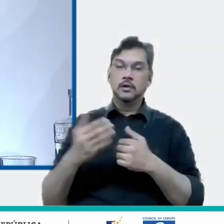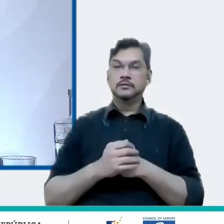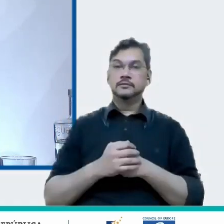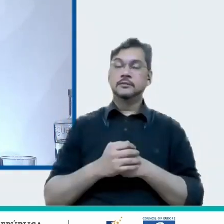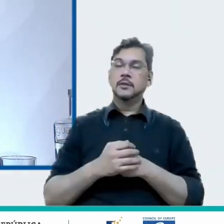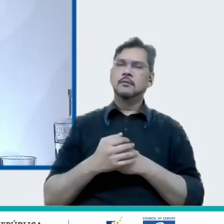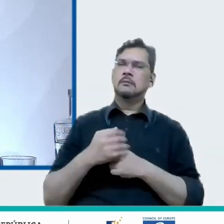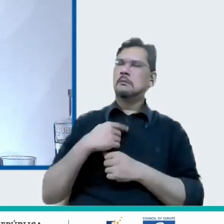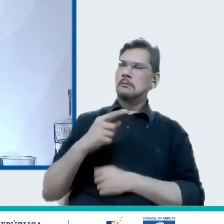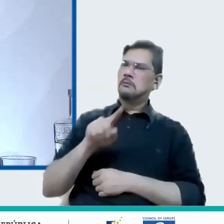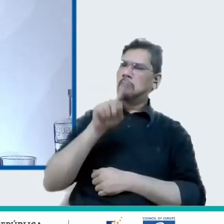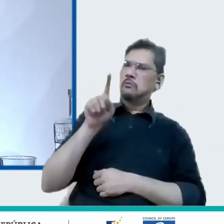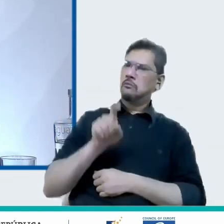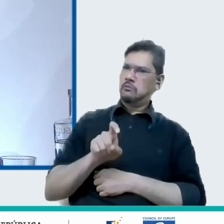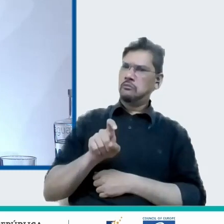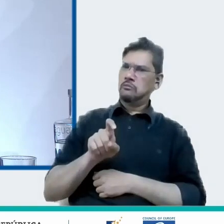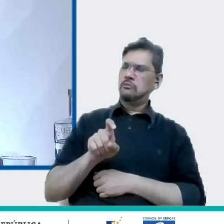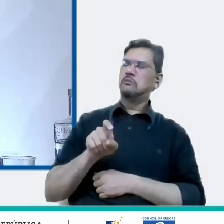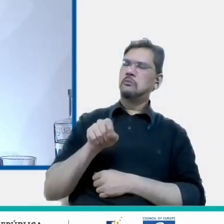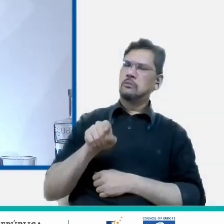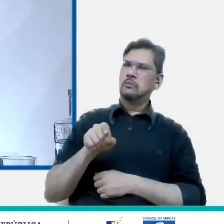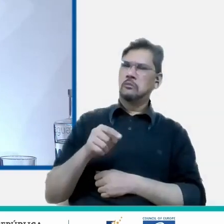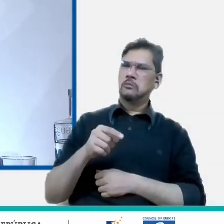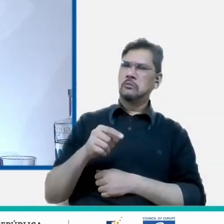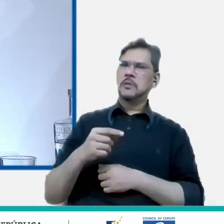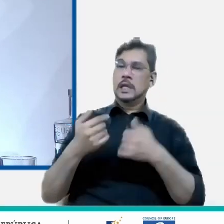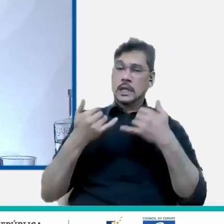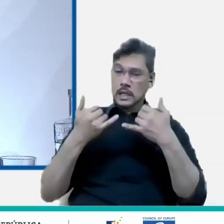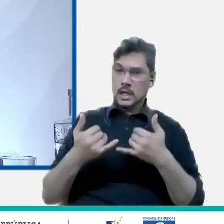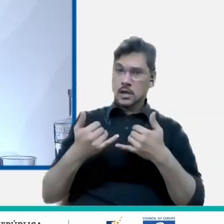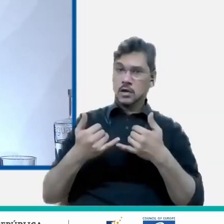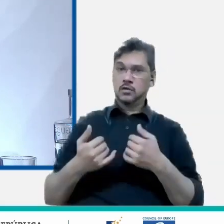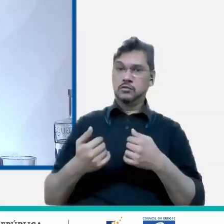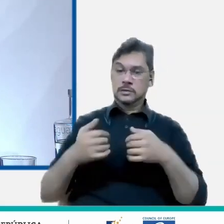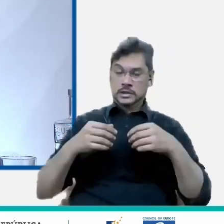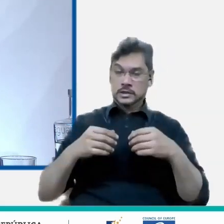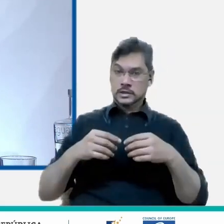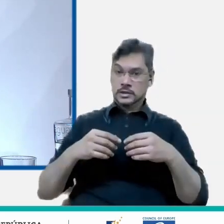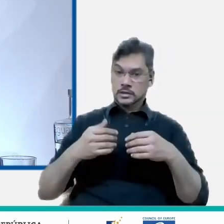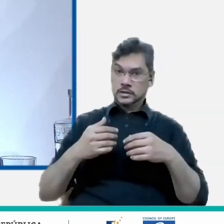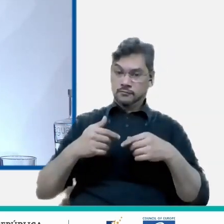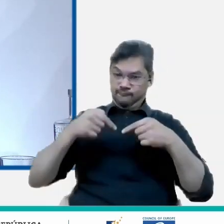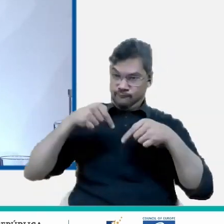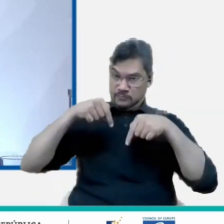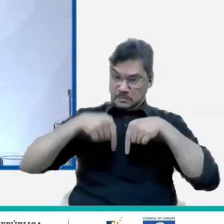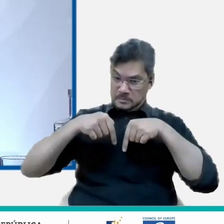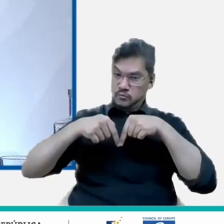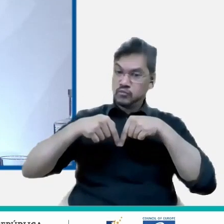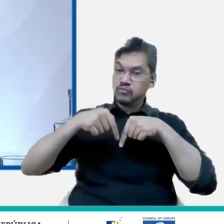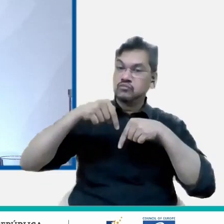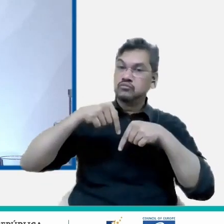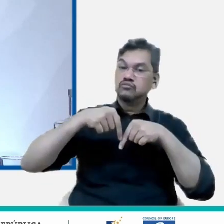how would you see the first 5 years of the implementation of Sendai framework from the from your perspective, knowing also that you